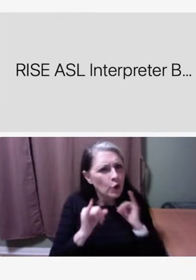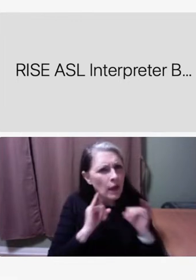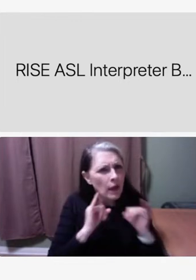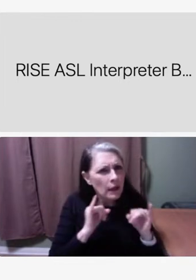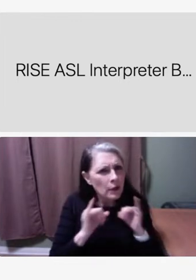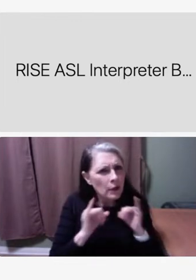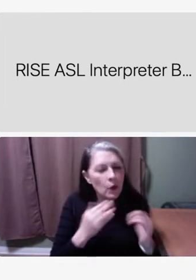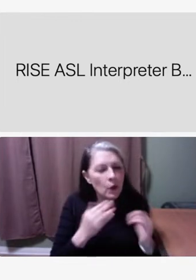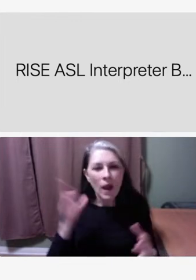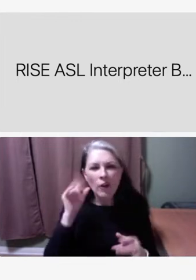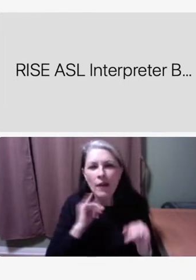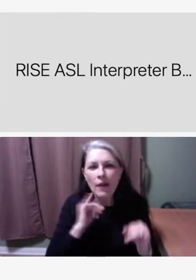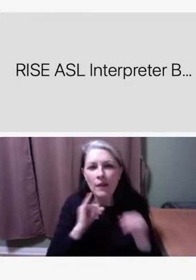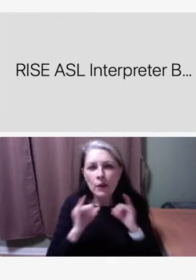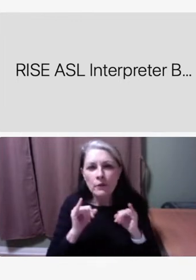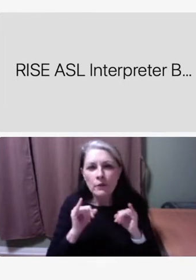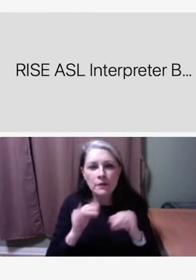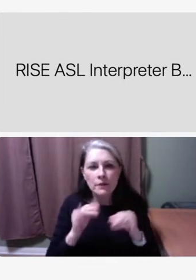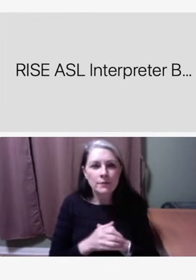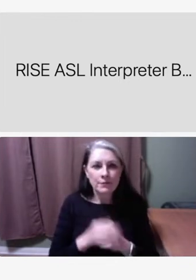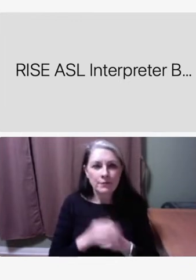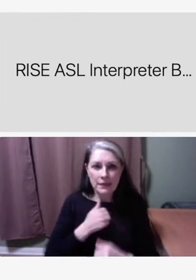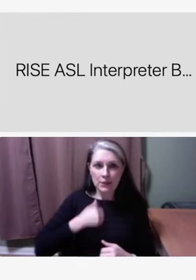Surprise. Sorry, Diane.